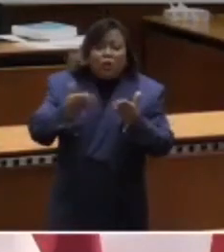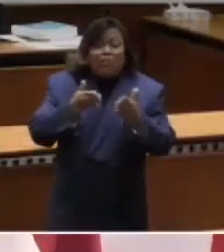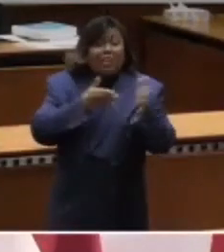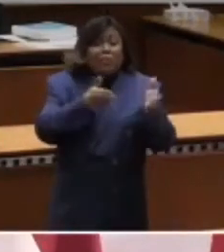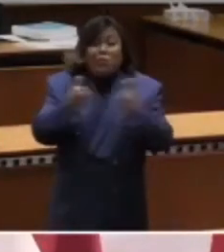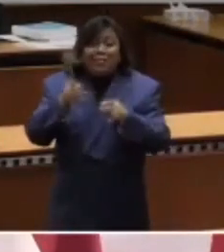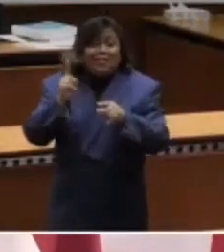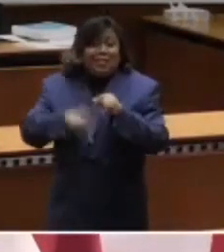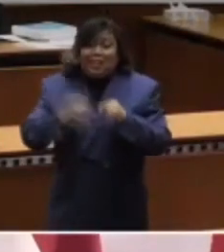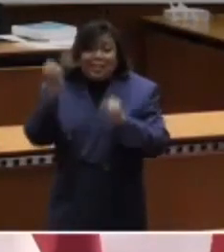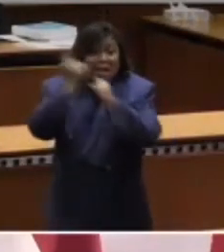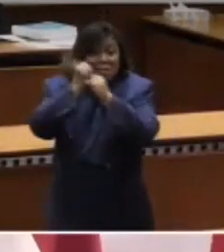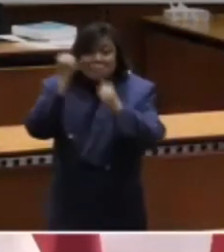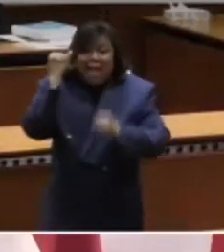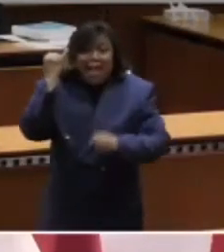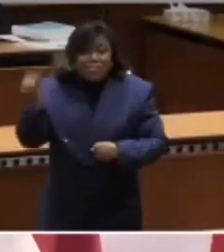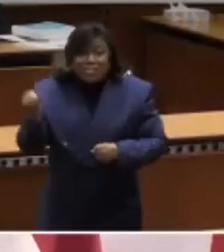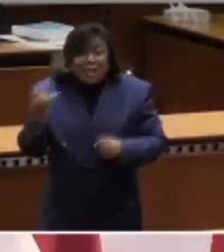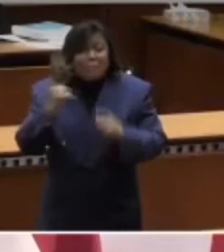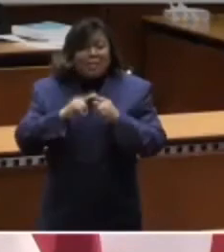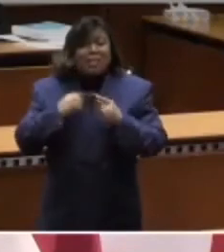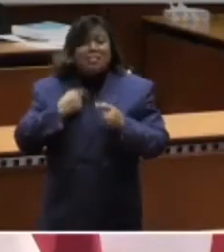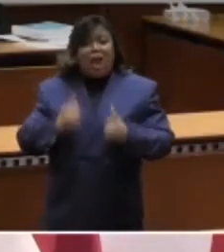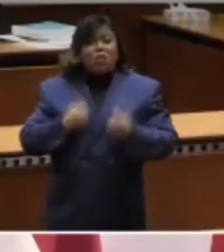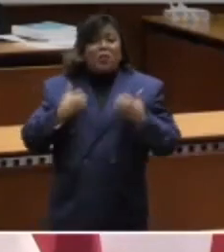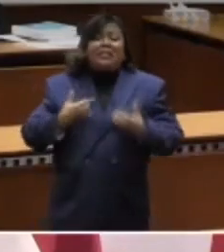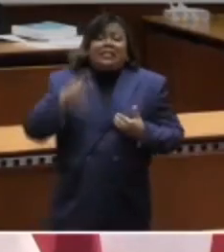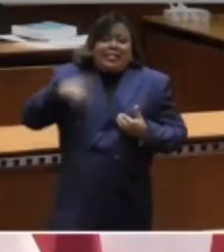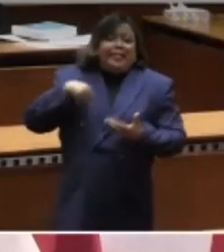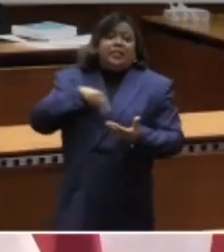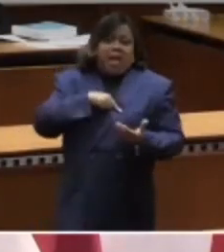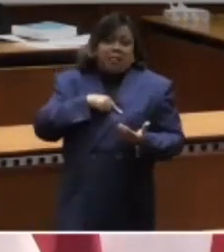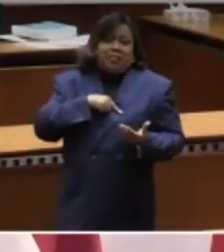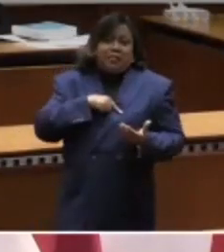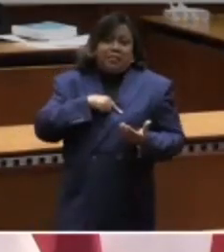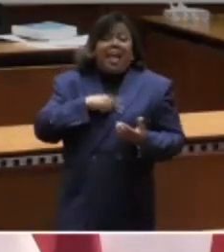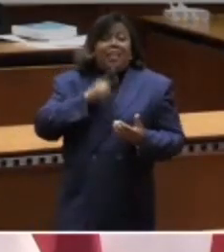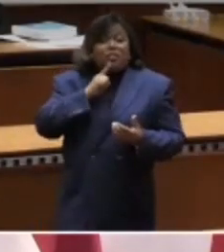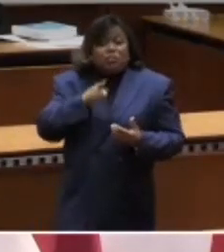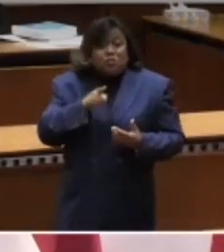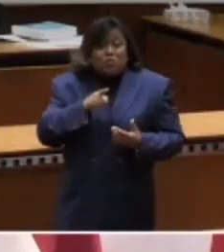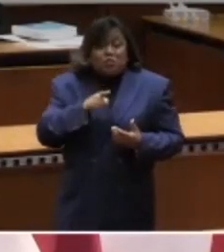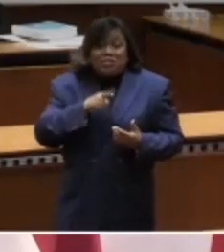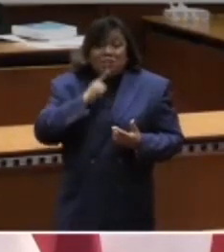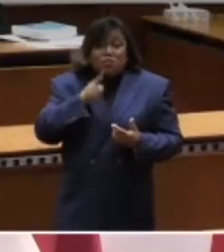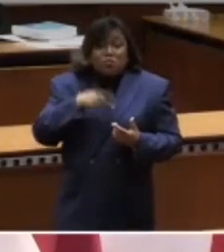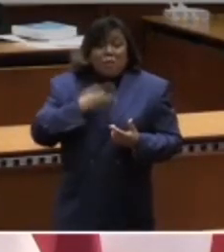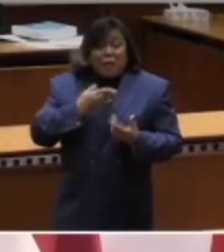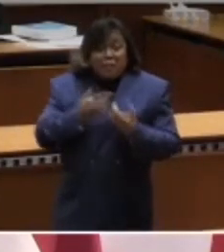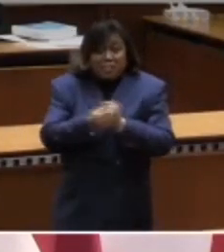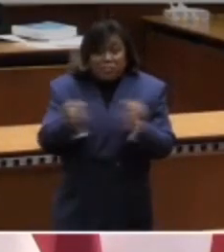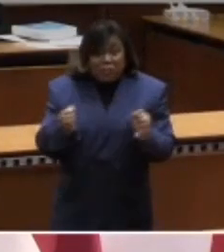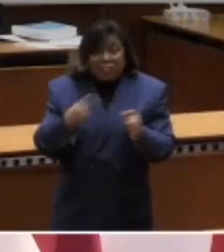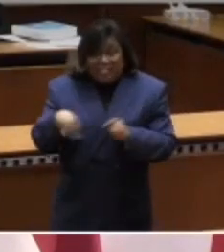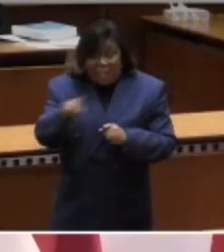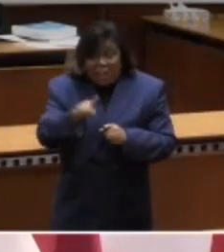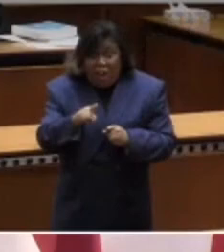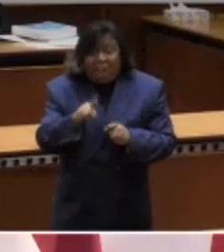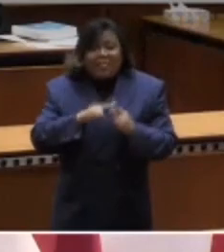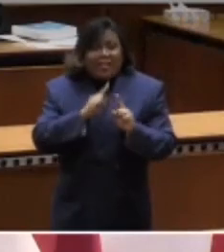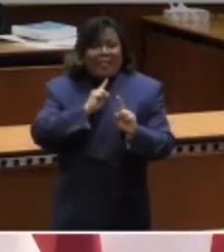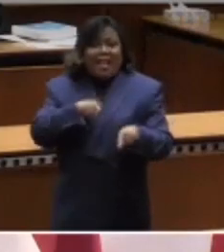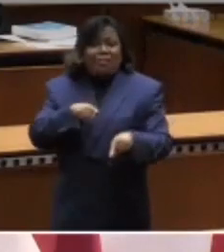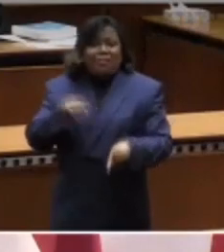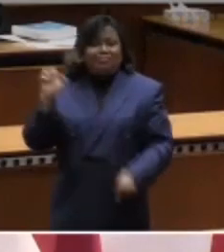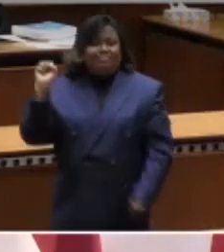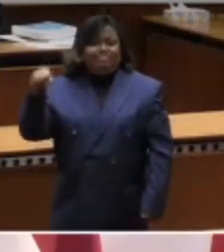in ways that they could not imagine, because our residents needed us. And as the true public servant that they are, they